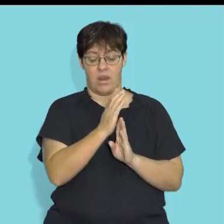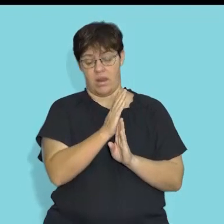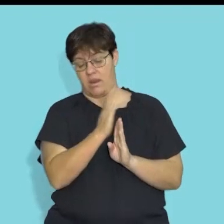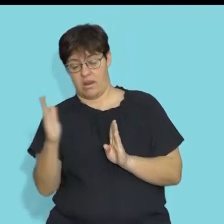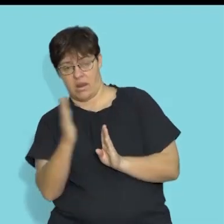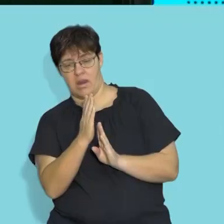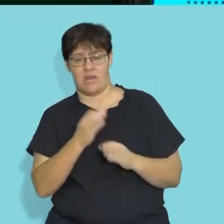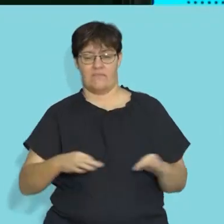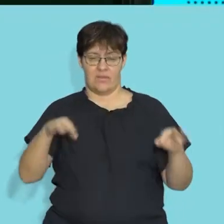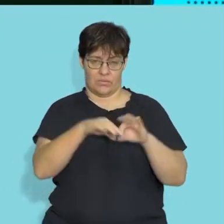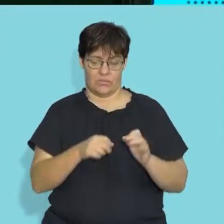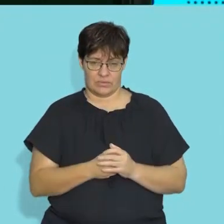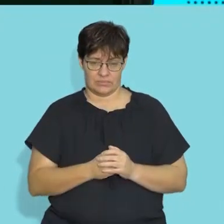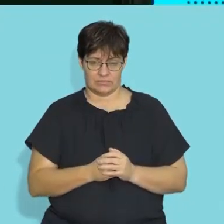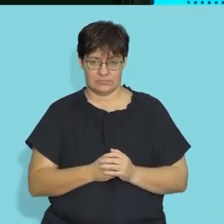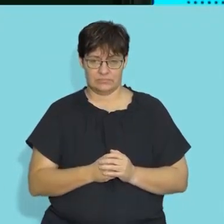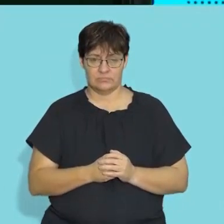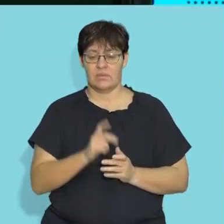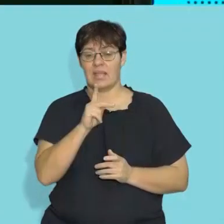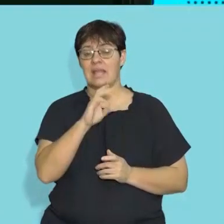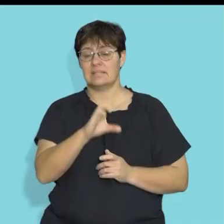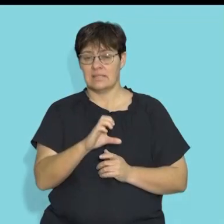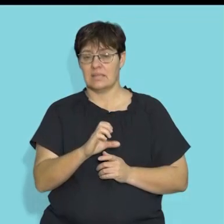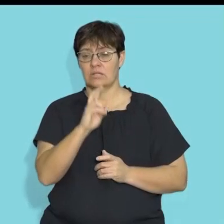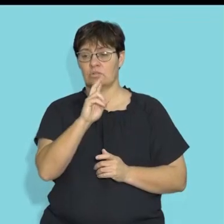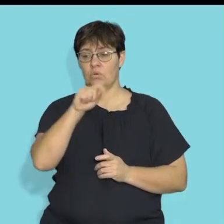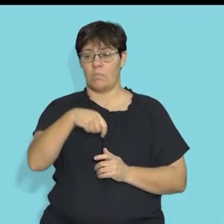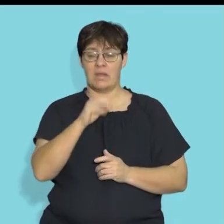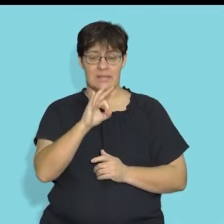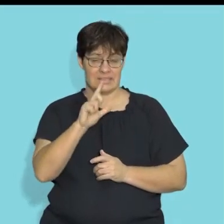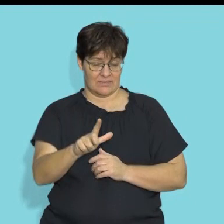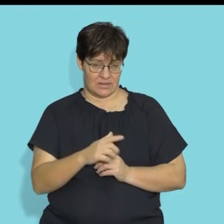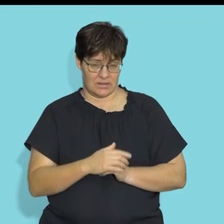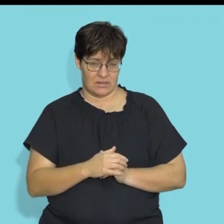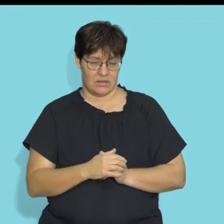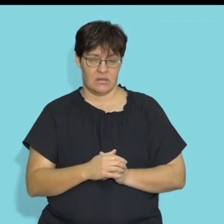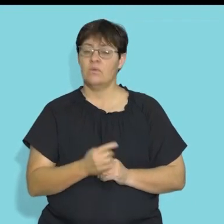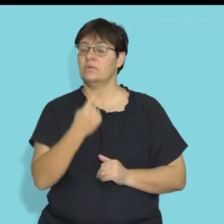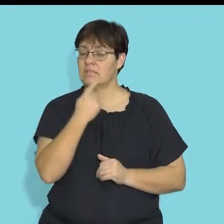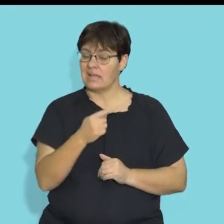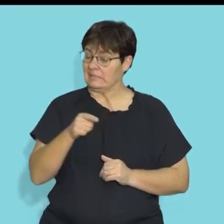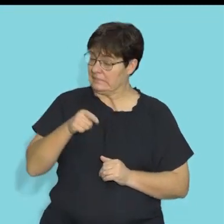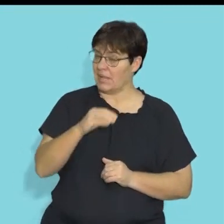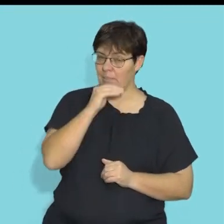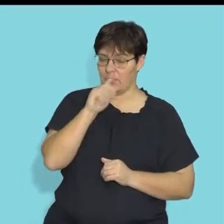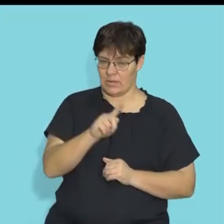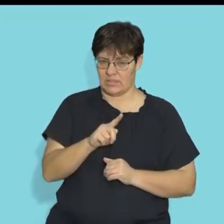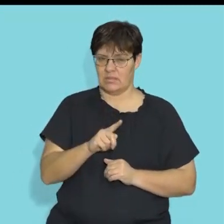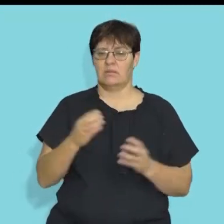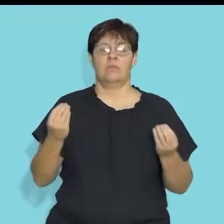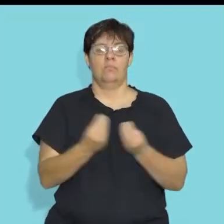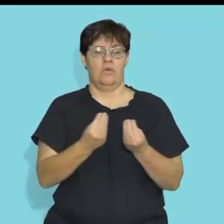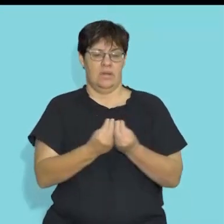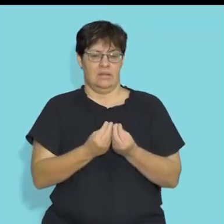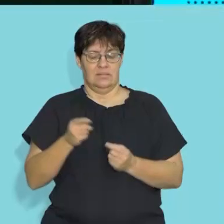1 value. So what's the significance of Kc being 2,37? You will then say this means that